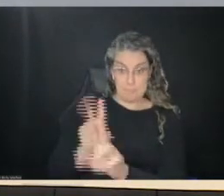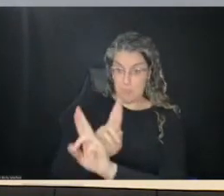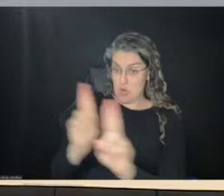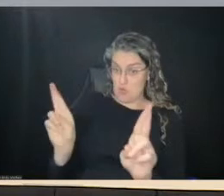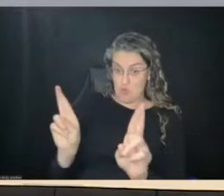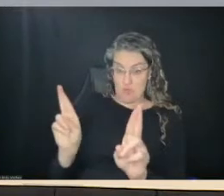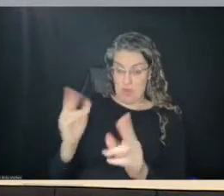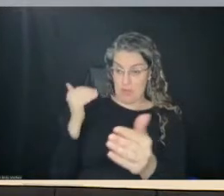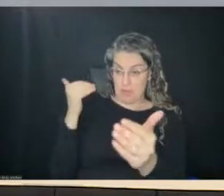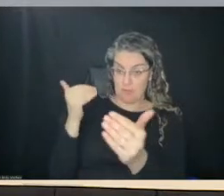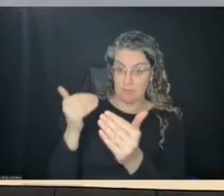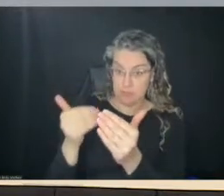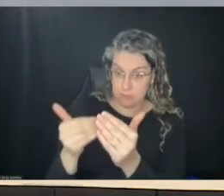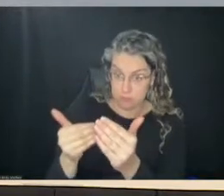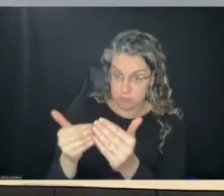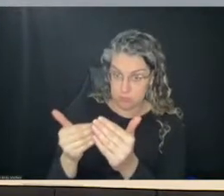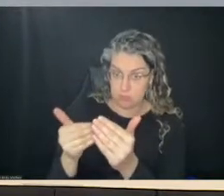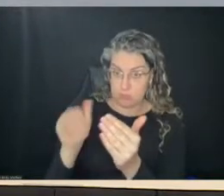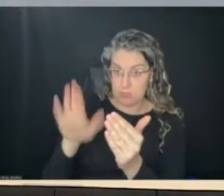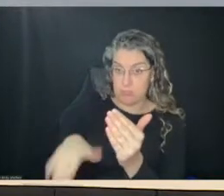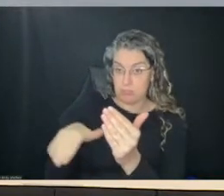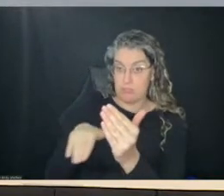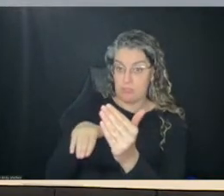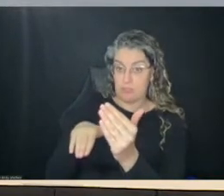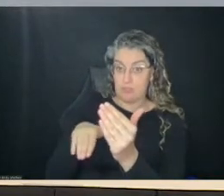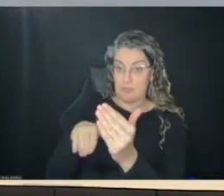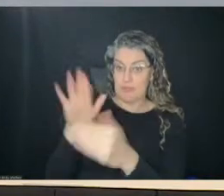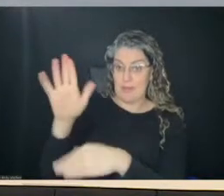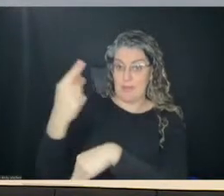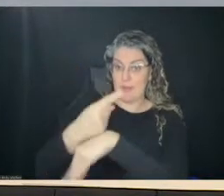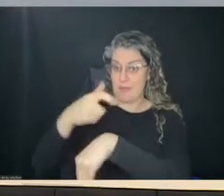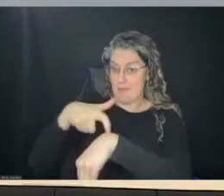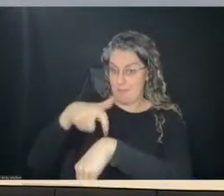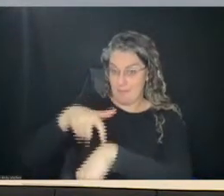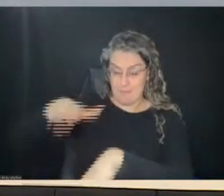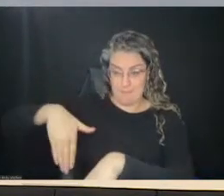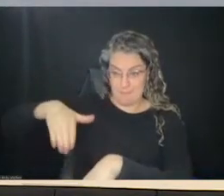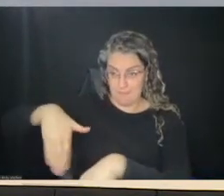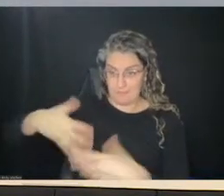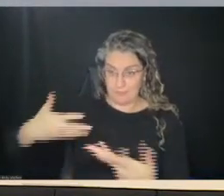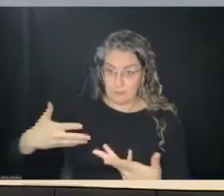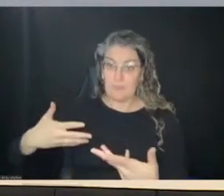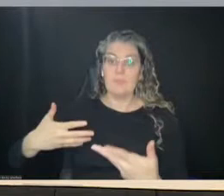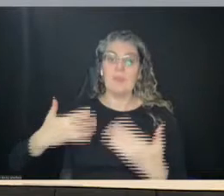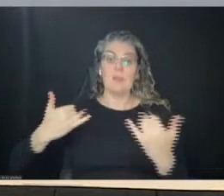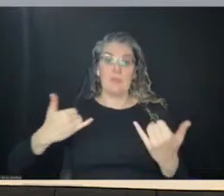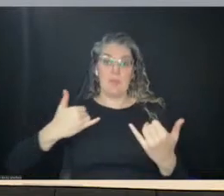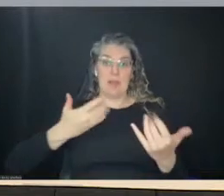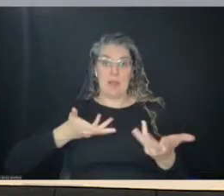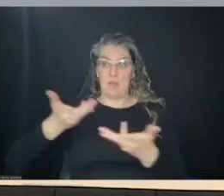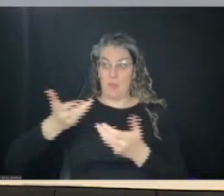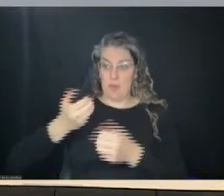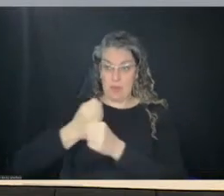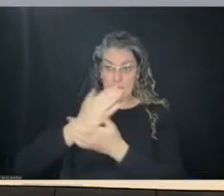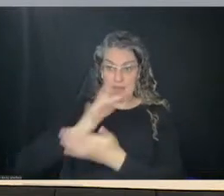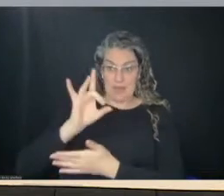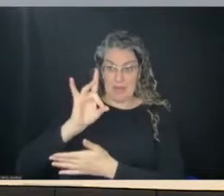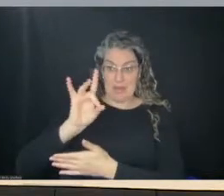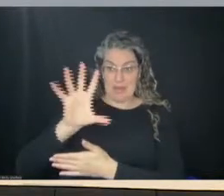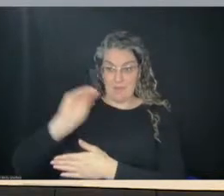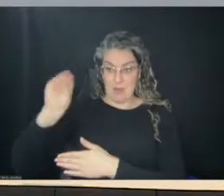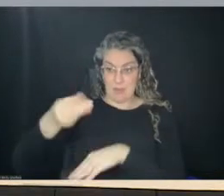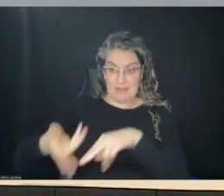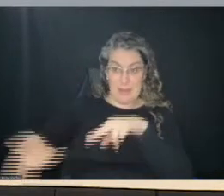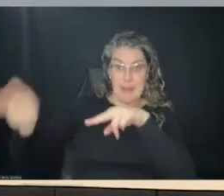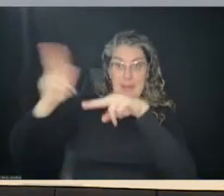And so we've been really working with a lot of the administrators to try to increase those rates to above 85%.